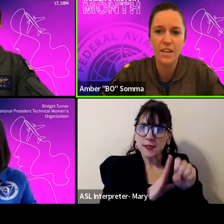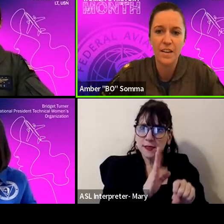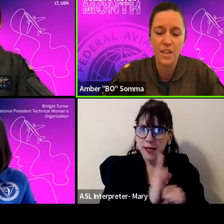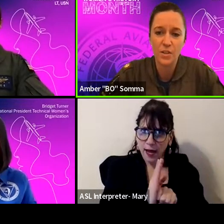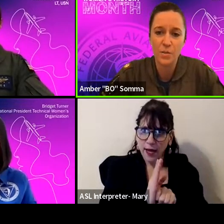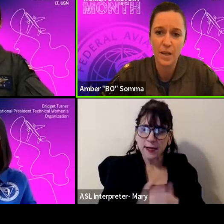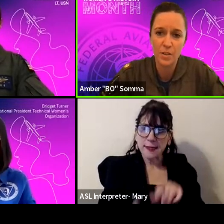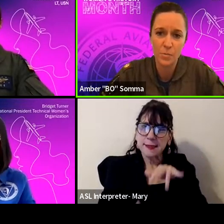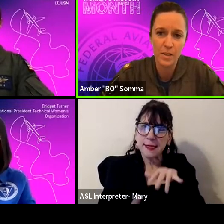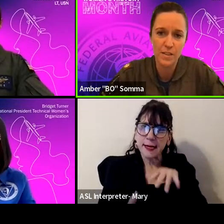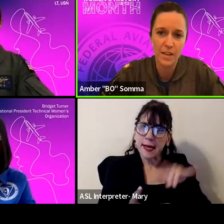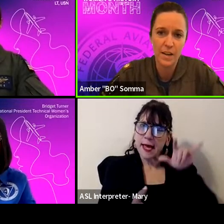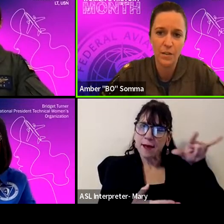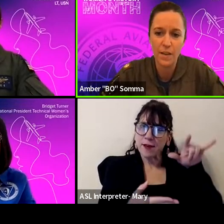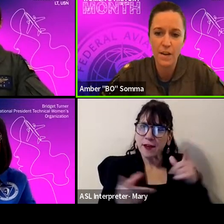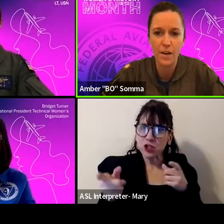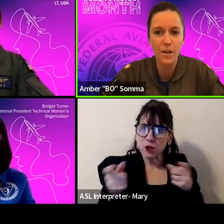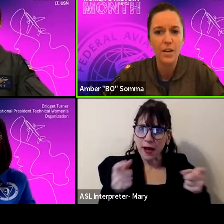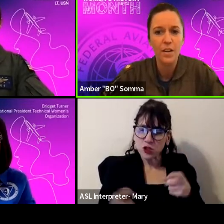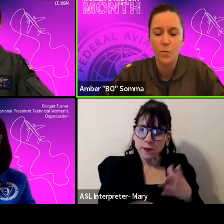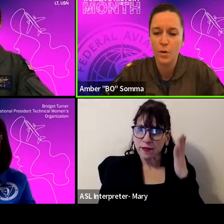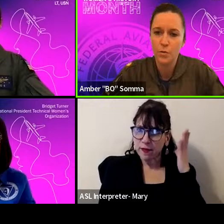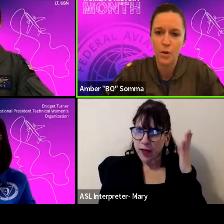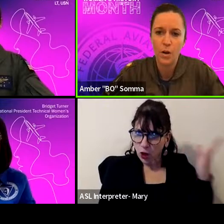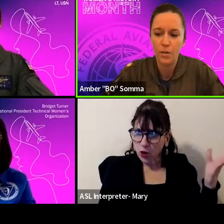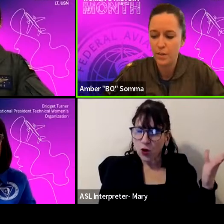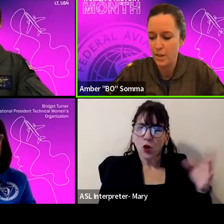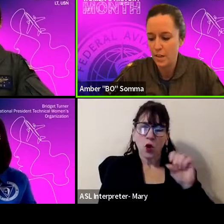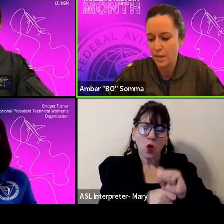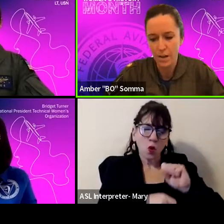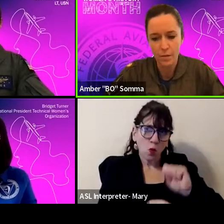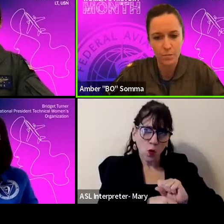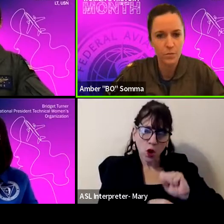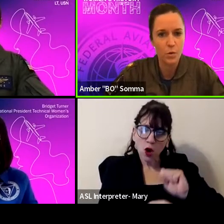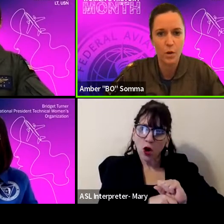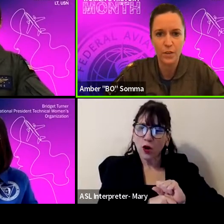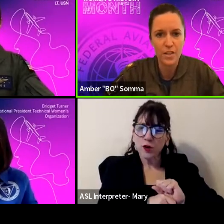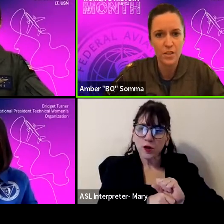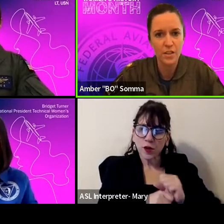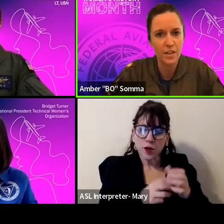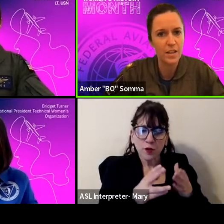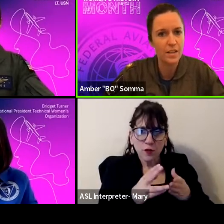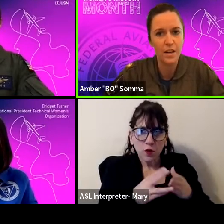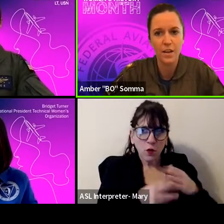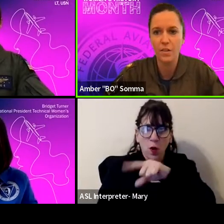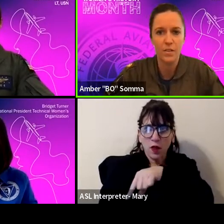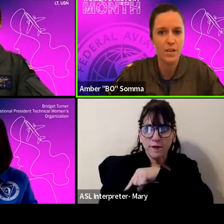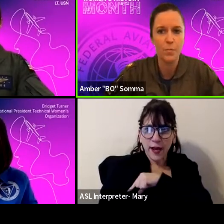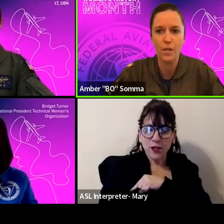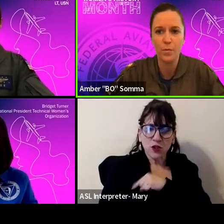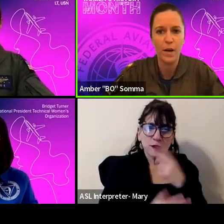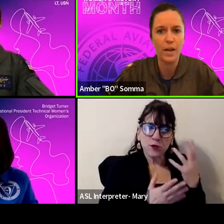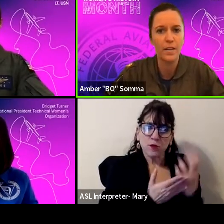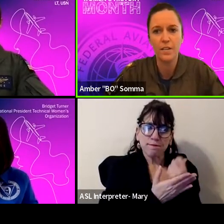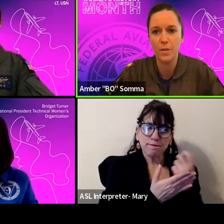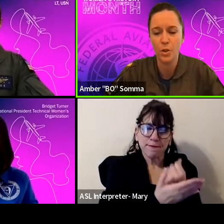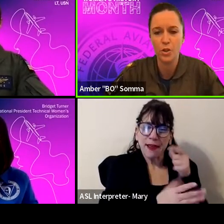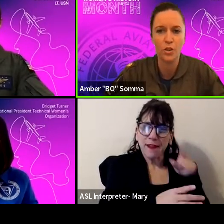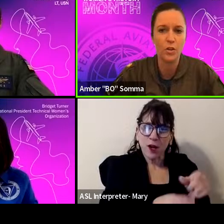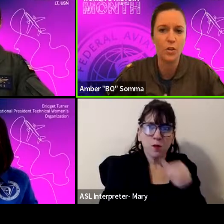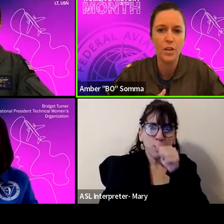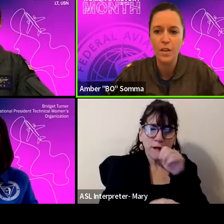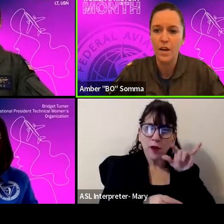and studying aviation management out there. Worked through all of the qualifications I could get there, private